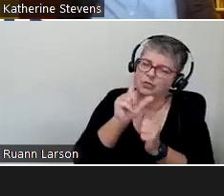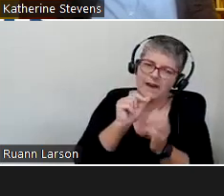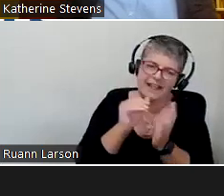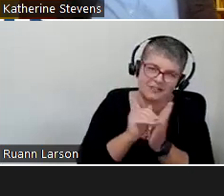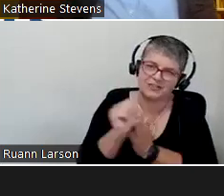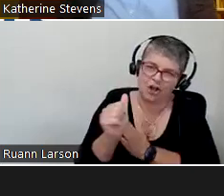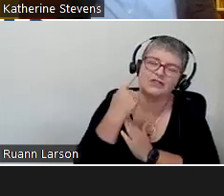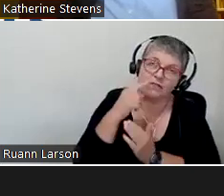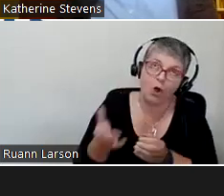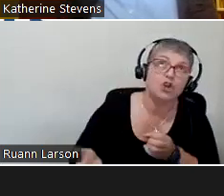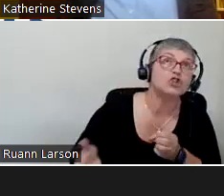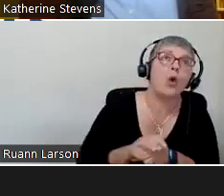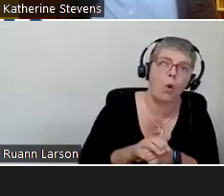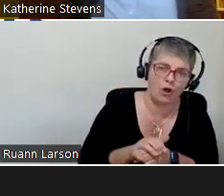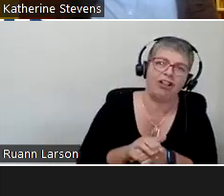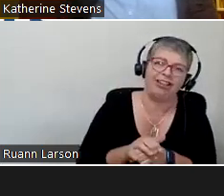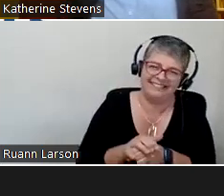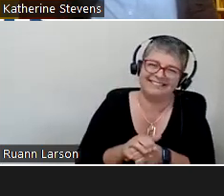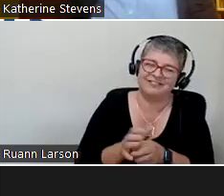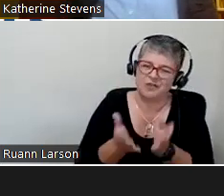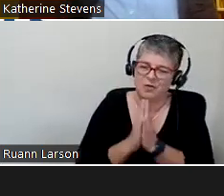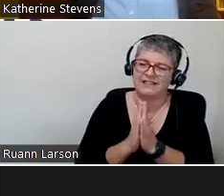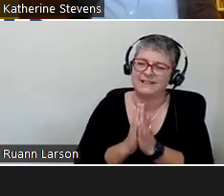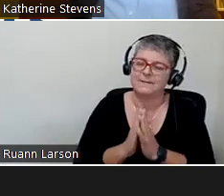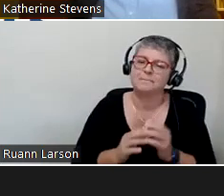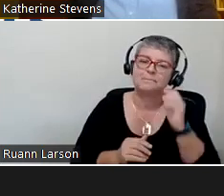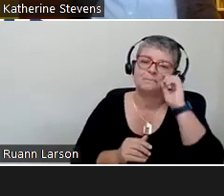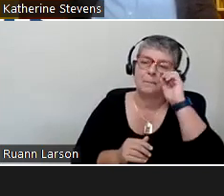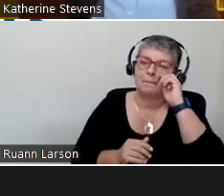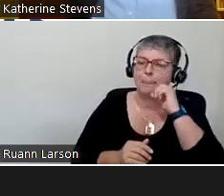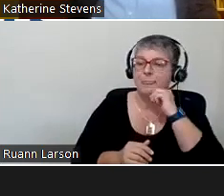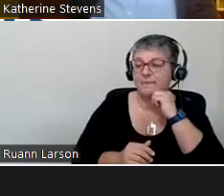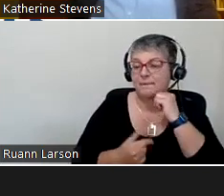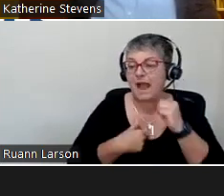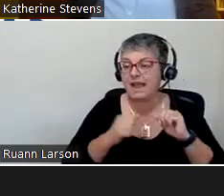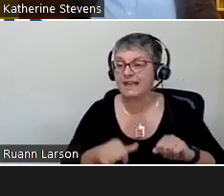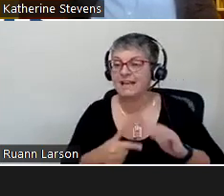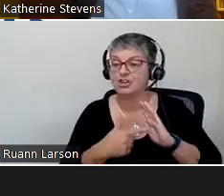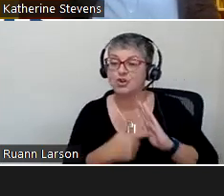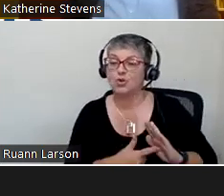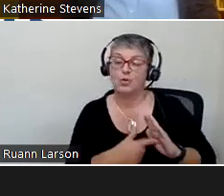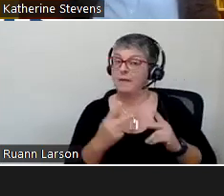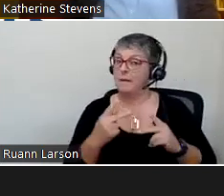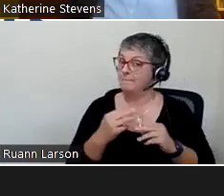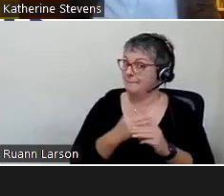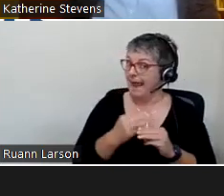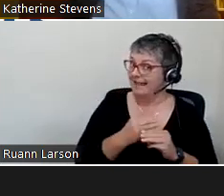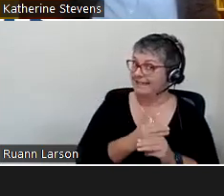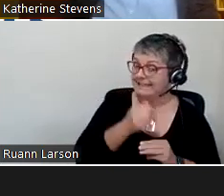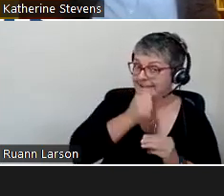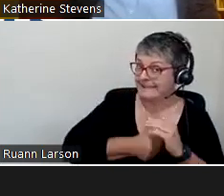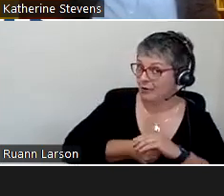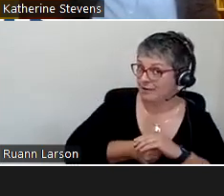request. I am happy to share the math secrets in the Q&A for doing this calculation. Typically, you